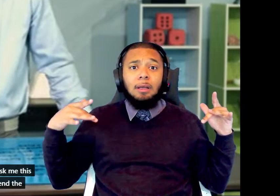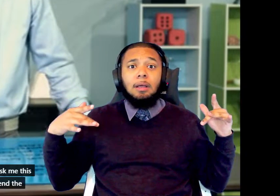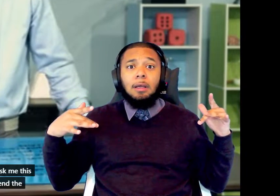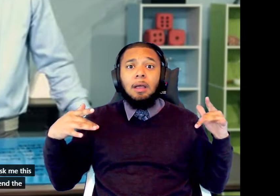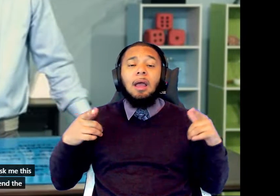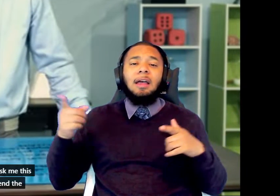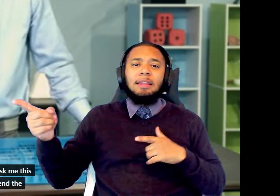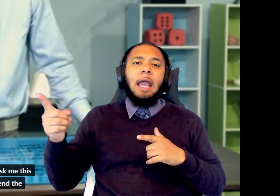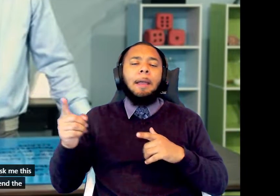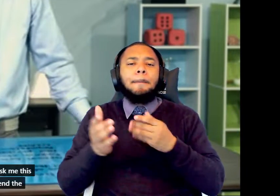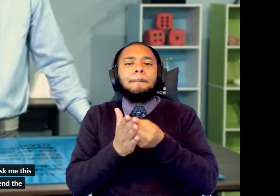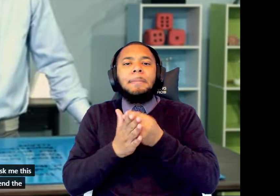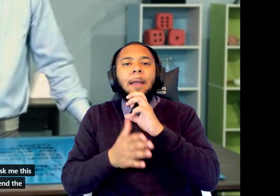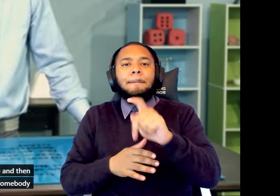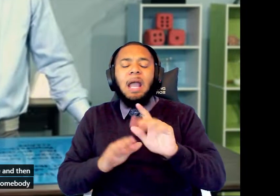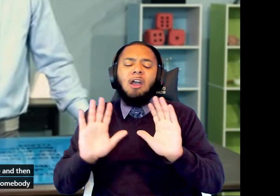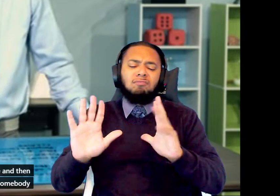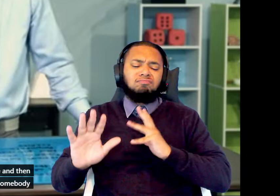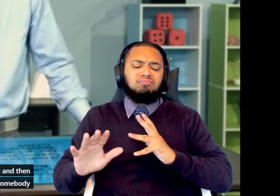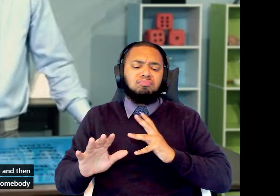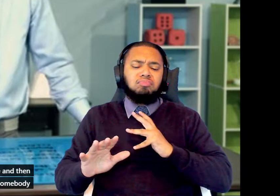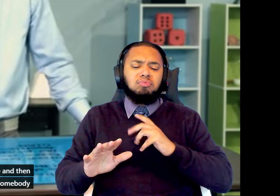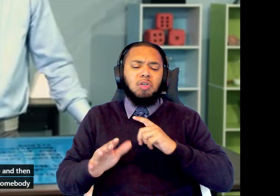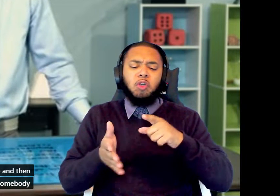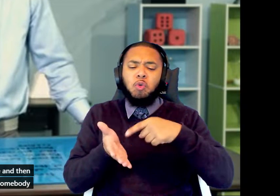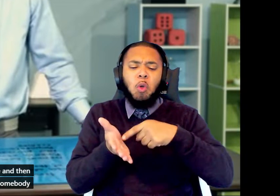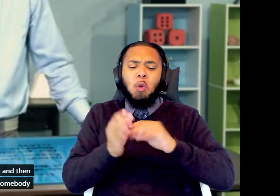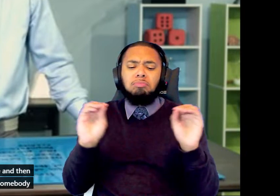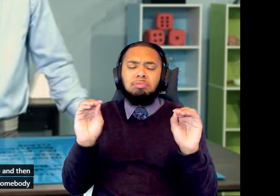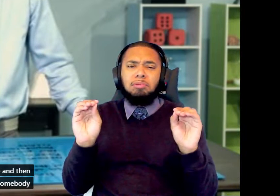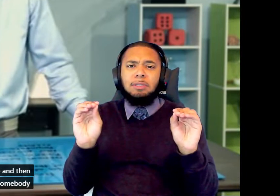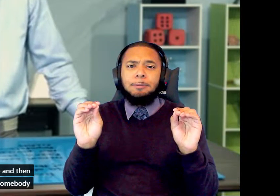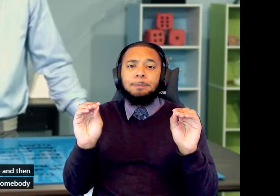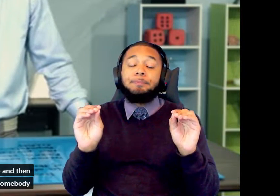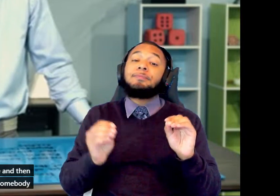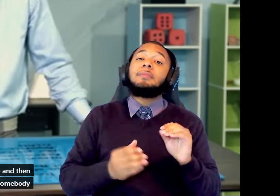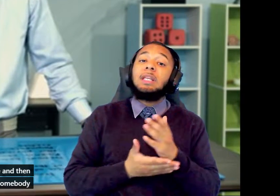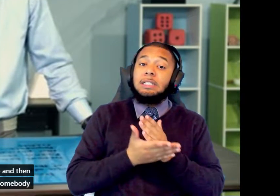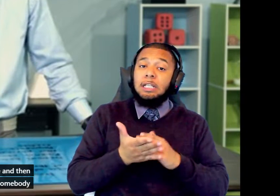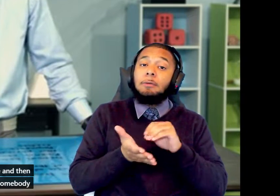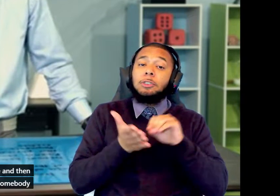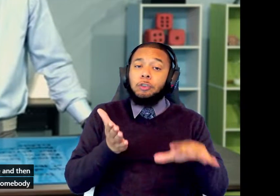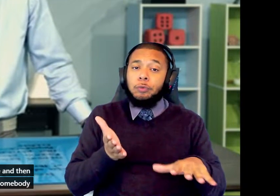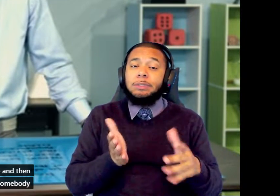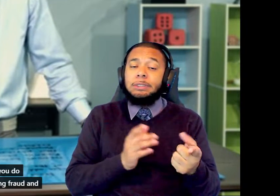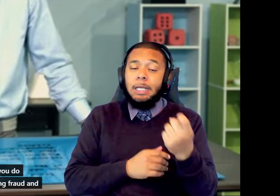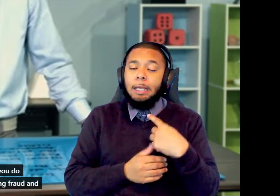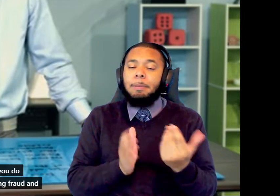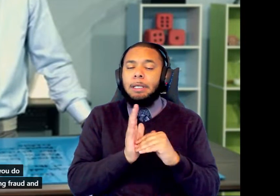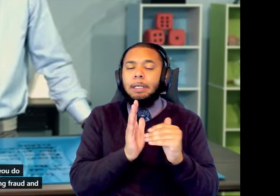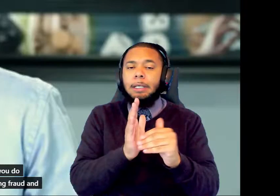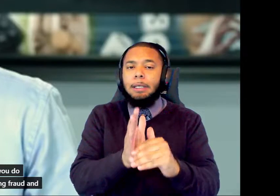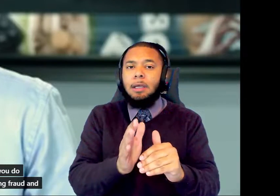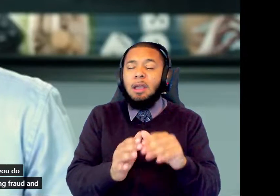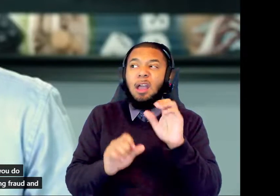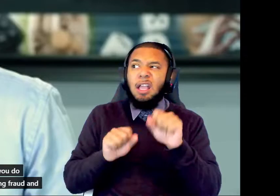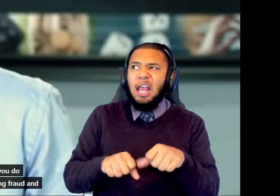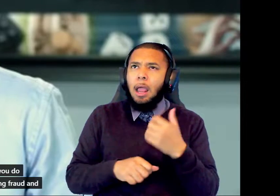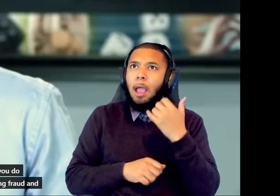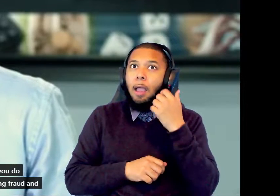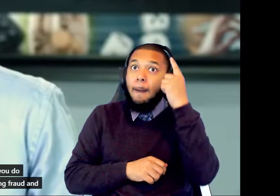past. Can I just spend the $200 at the electronics store and then call the bank and say that somebody stole it?